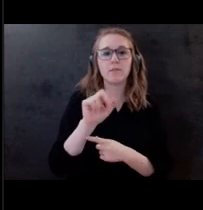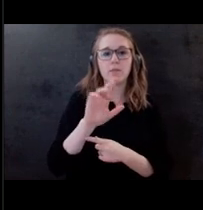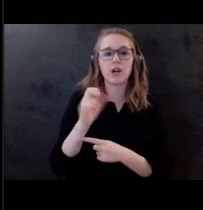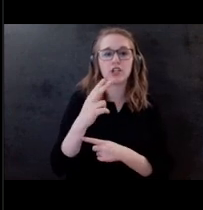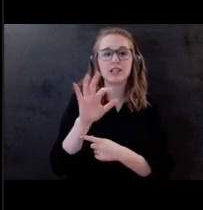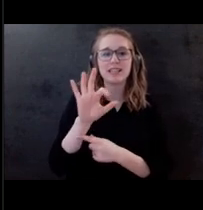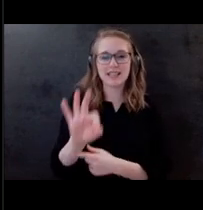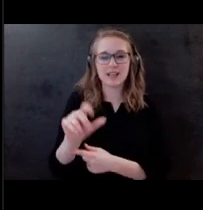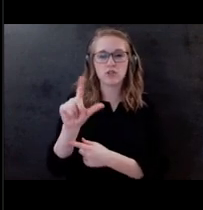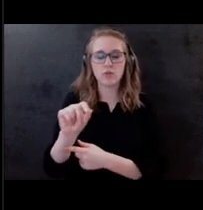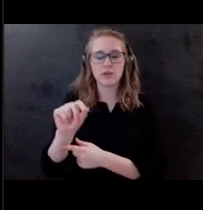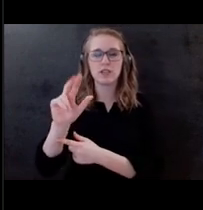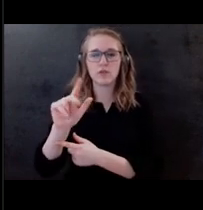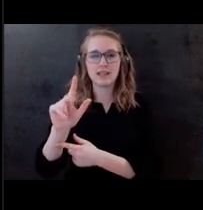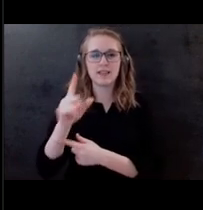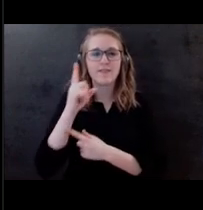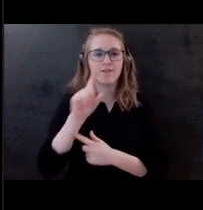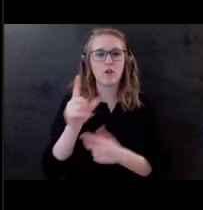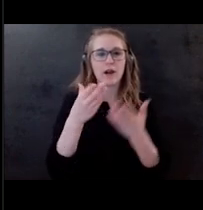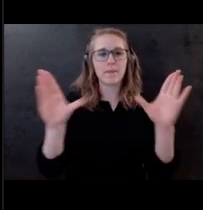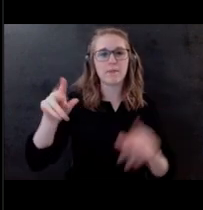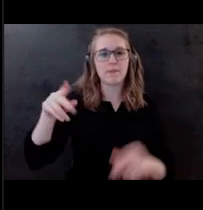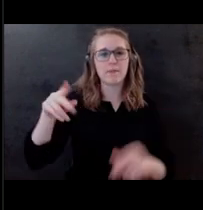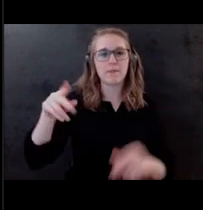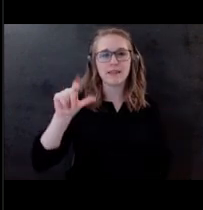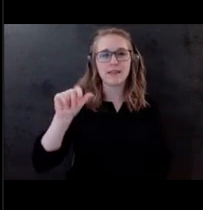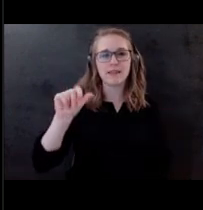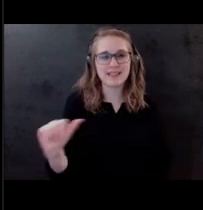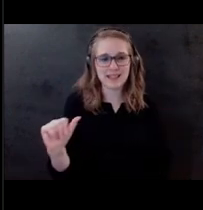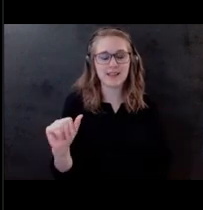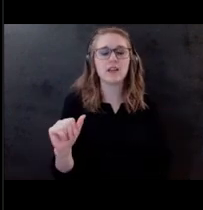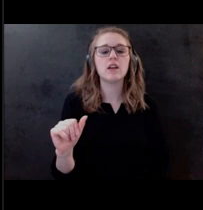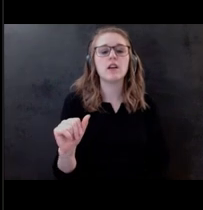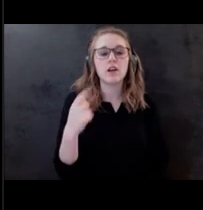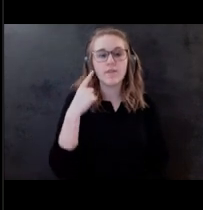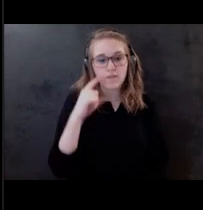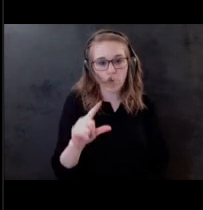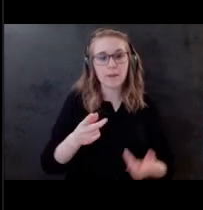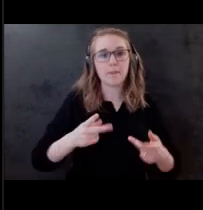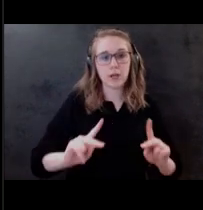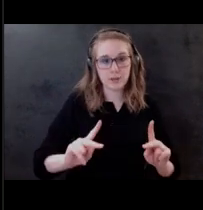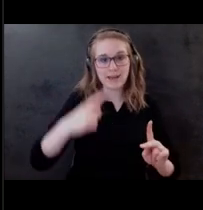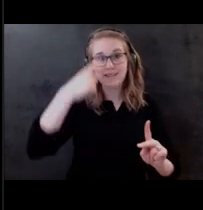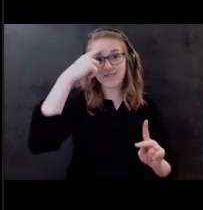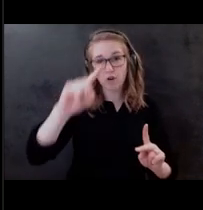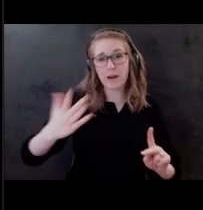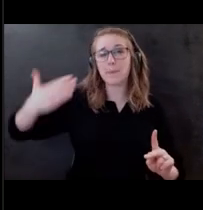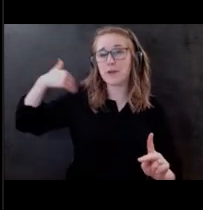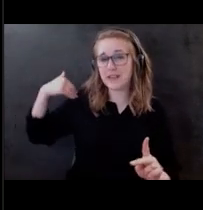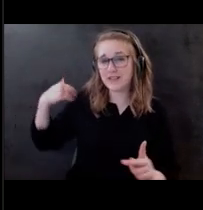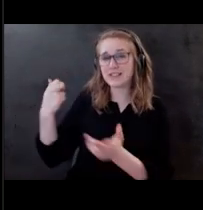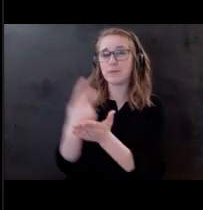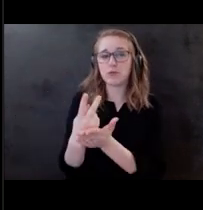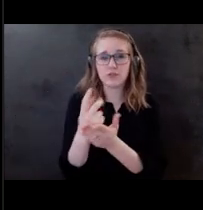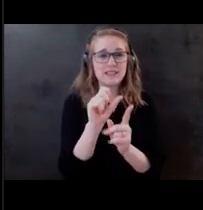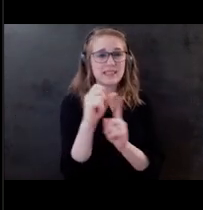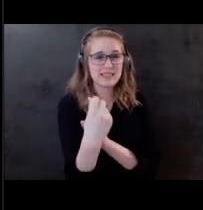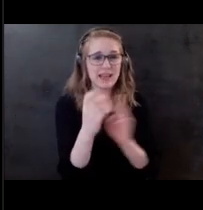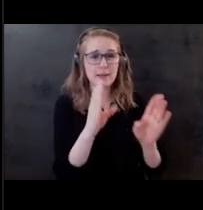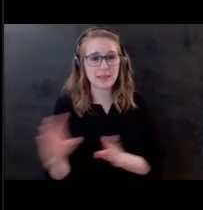9th, 2023 for the public plaza to have permits for the previous approved site plan, or to